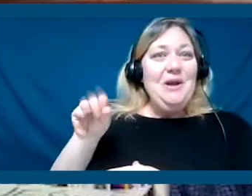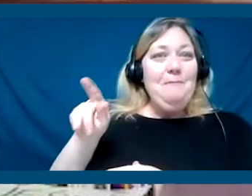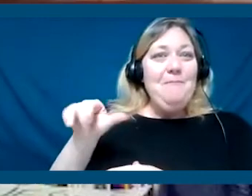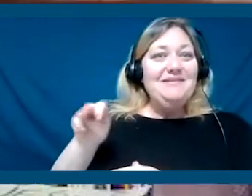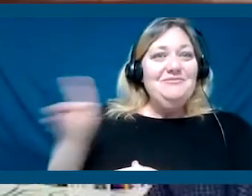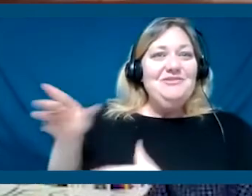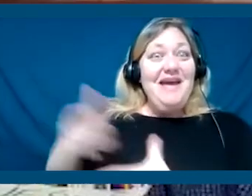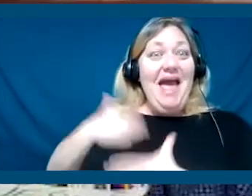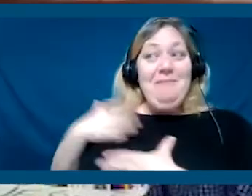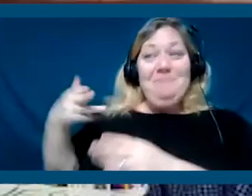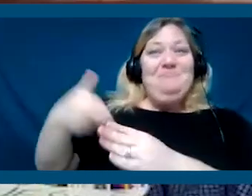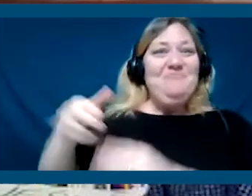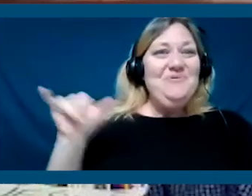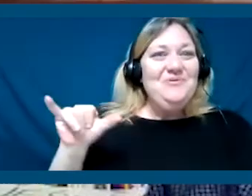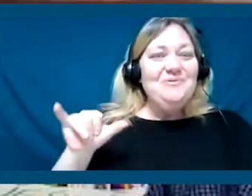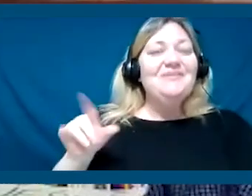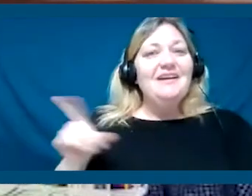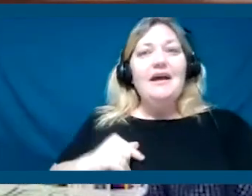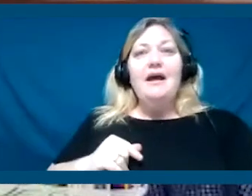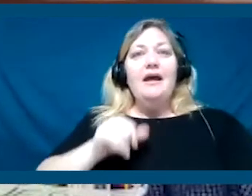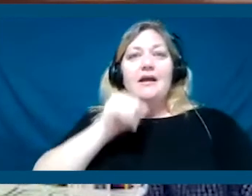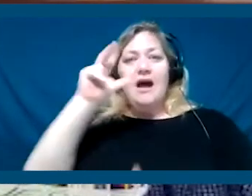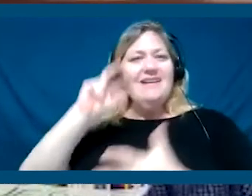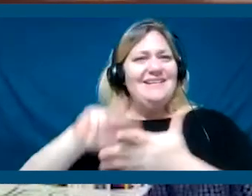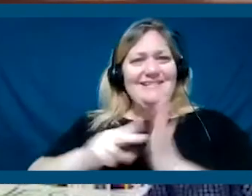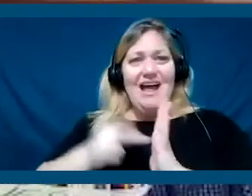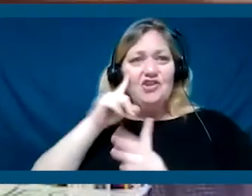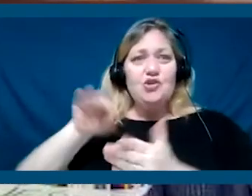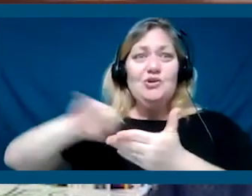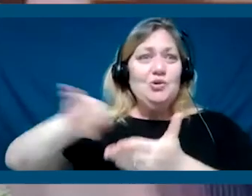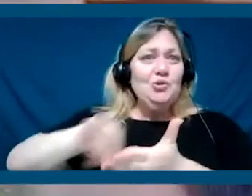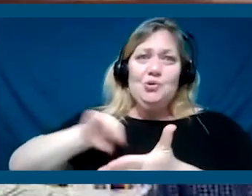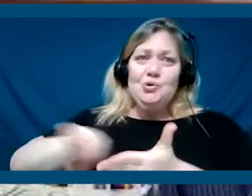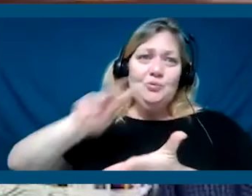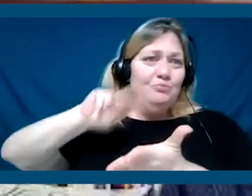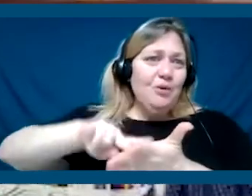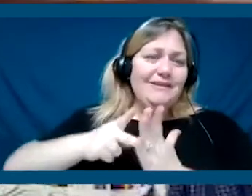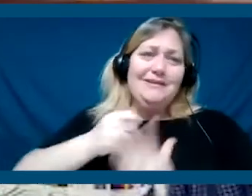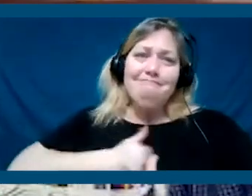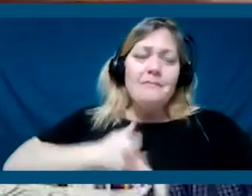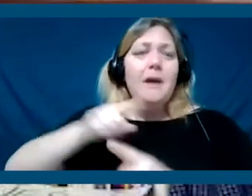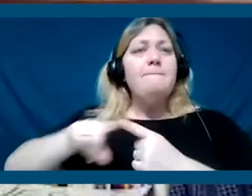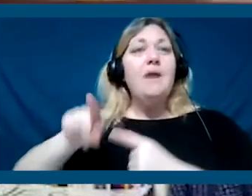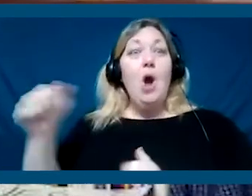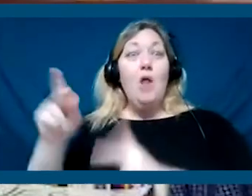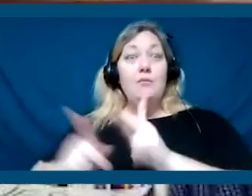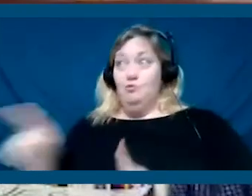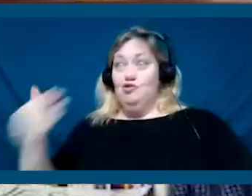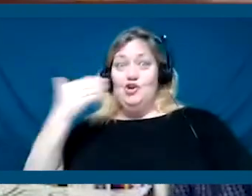there. Definitely. It wasn't intended, of course, to exclude anyone, but Ada called the people she knows